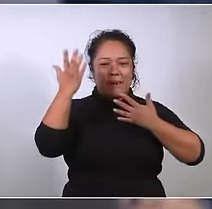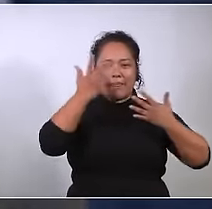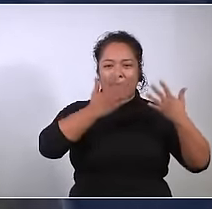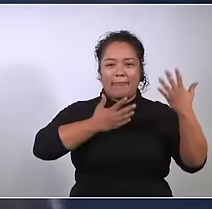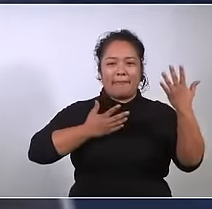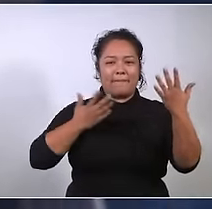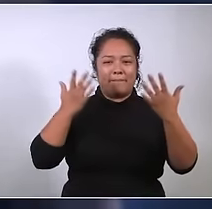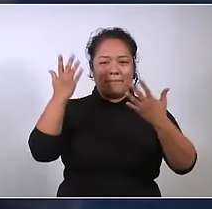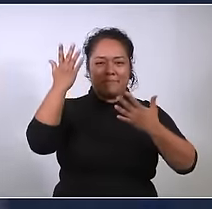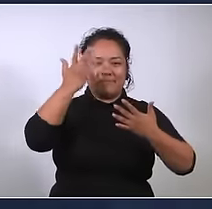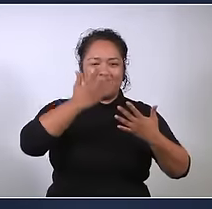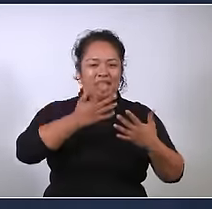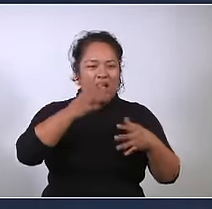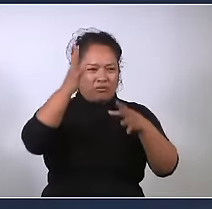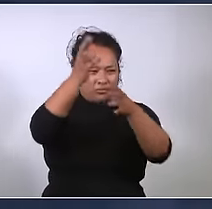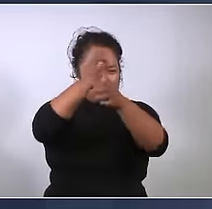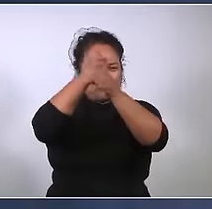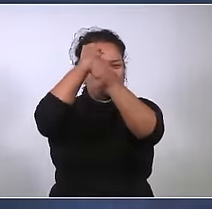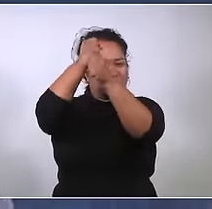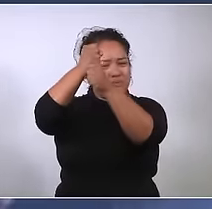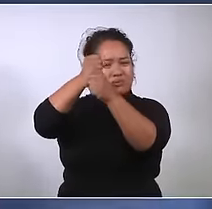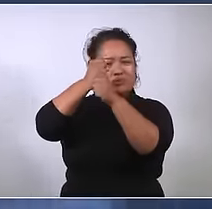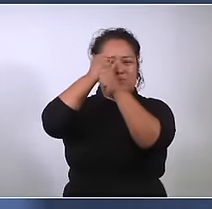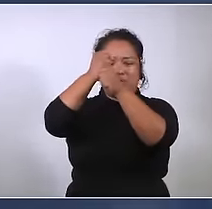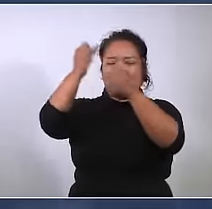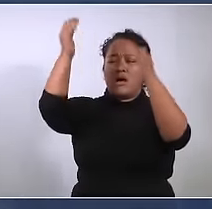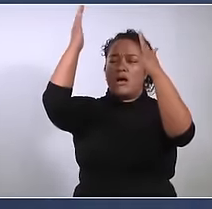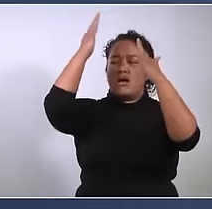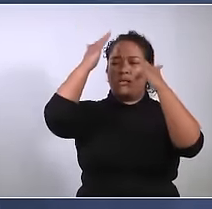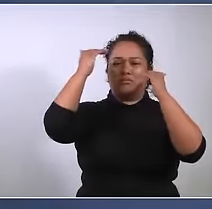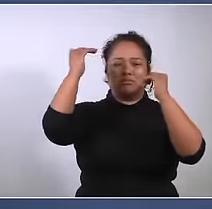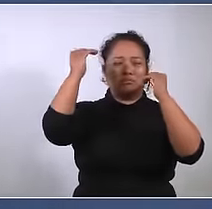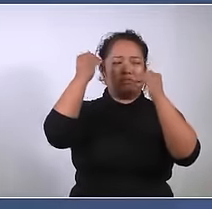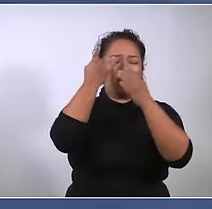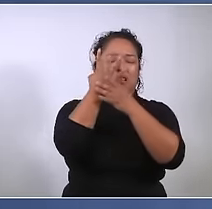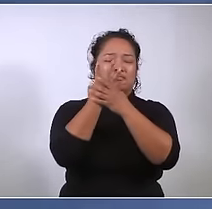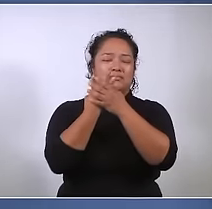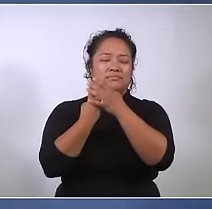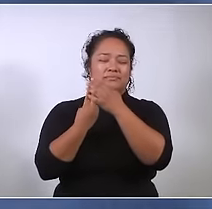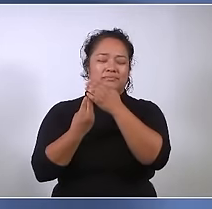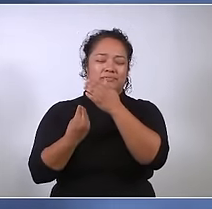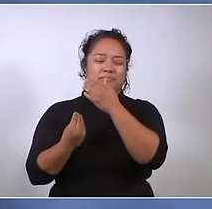In the trusting, when my hope feels lost.